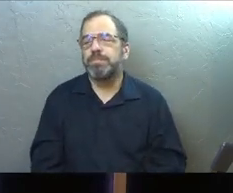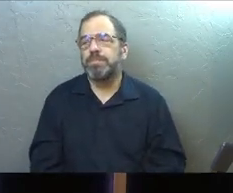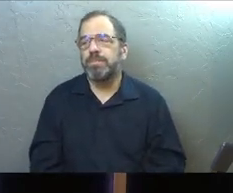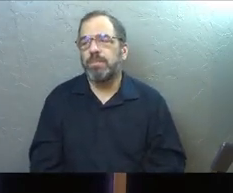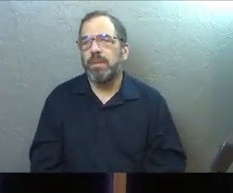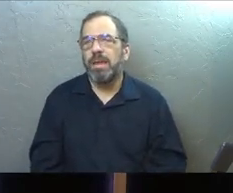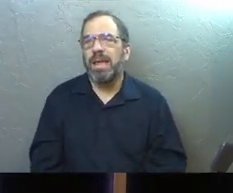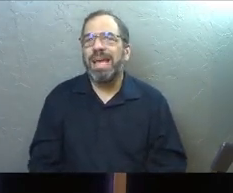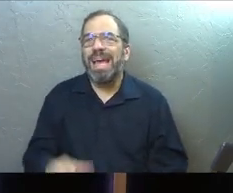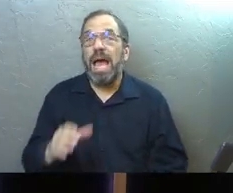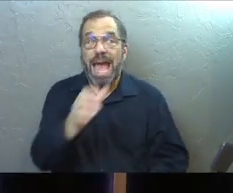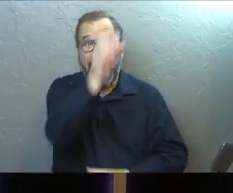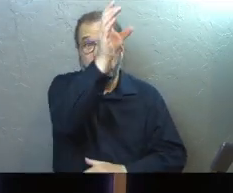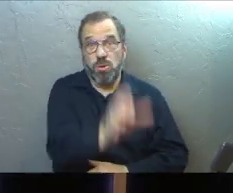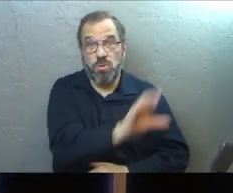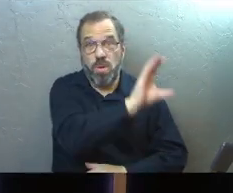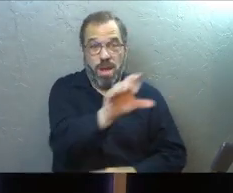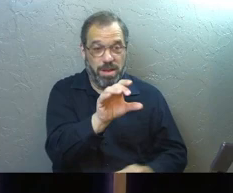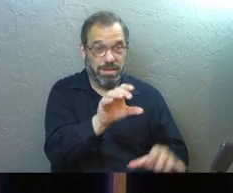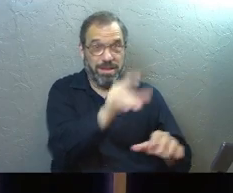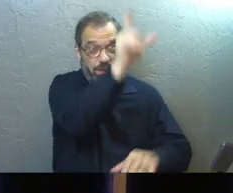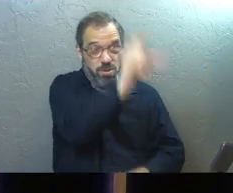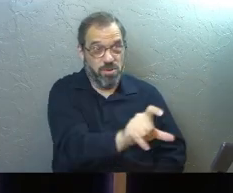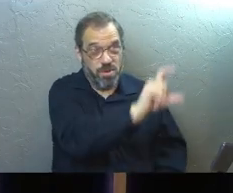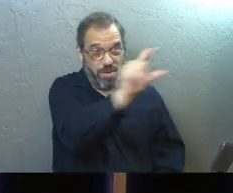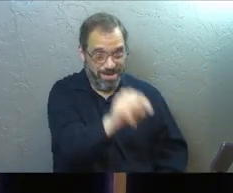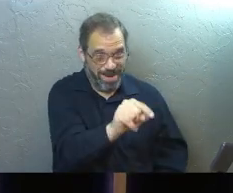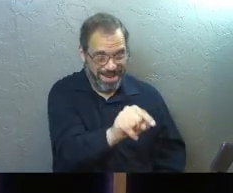It's level at the foot of the cross, folks.